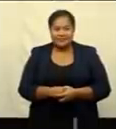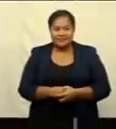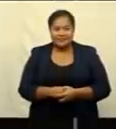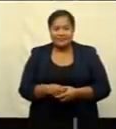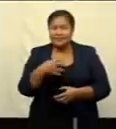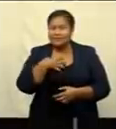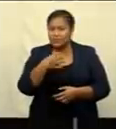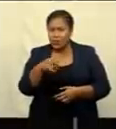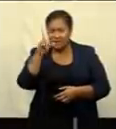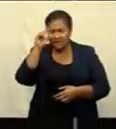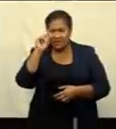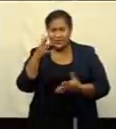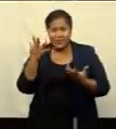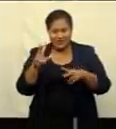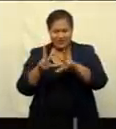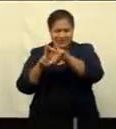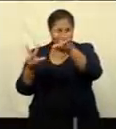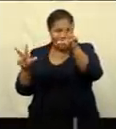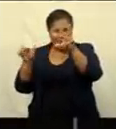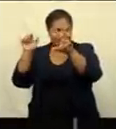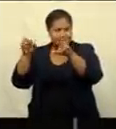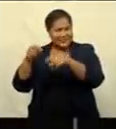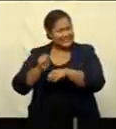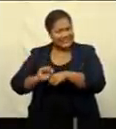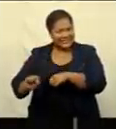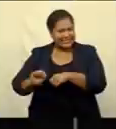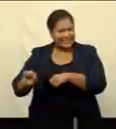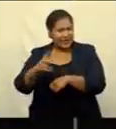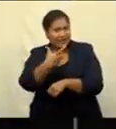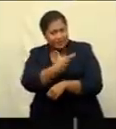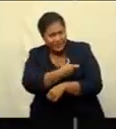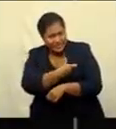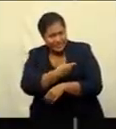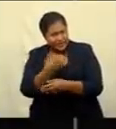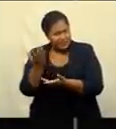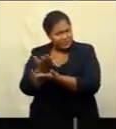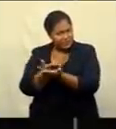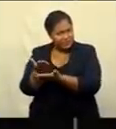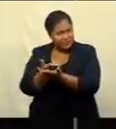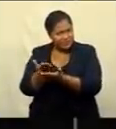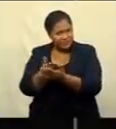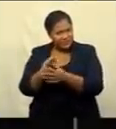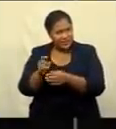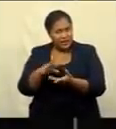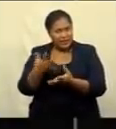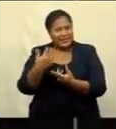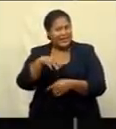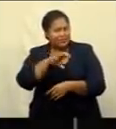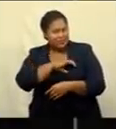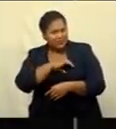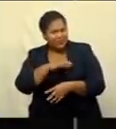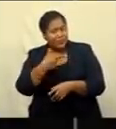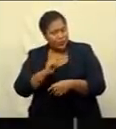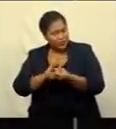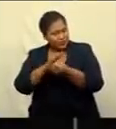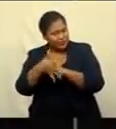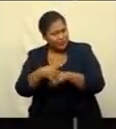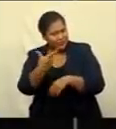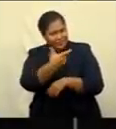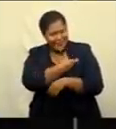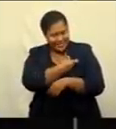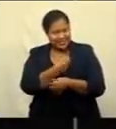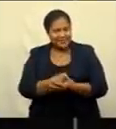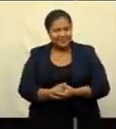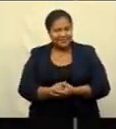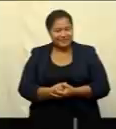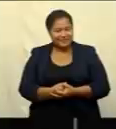More Fijians in Vanua Levu are ignoring anti-vaccination talks and overcoming their fears of the COVID-19 vaccine. After